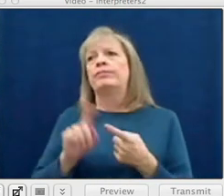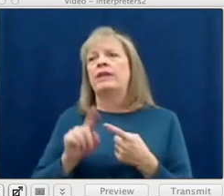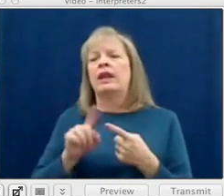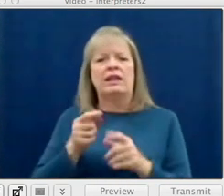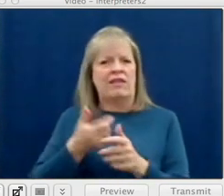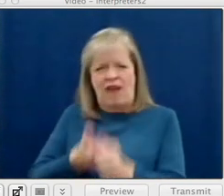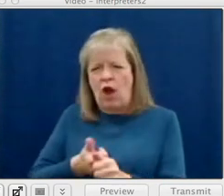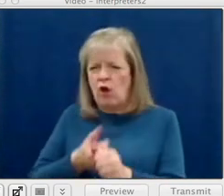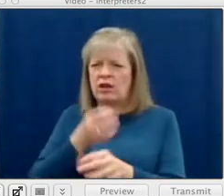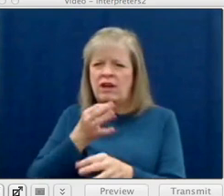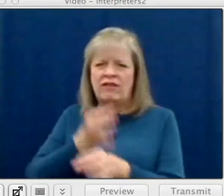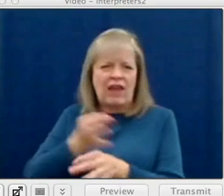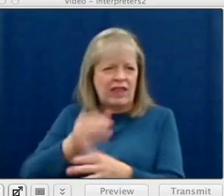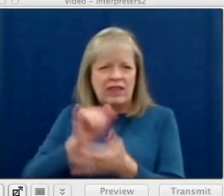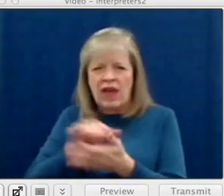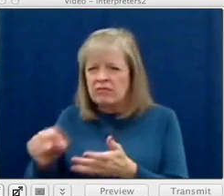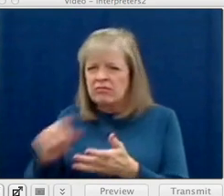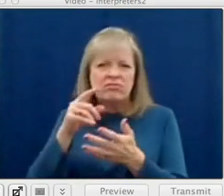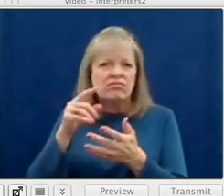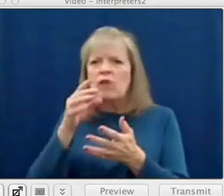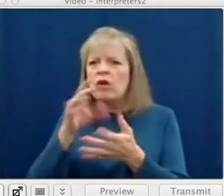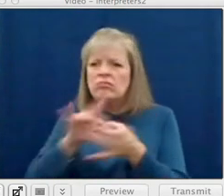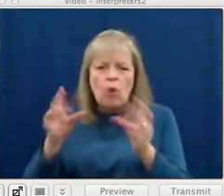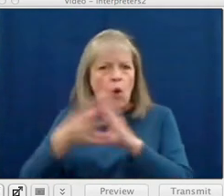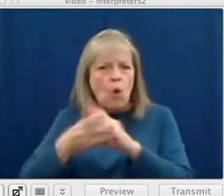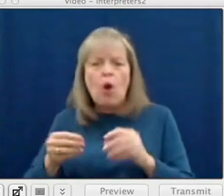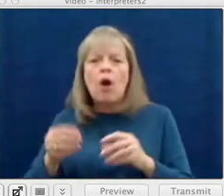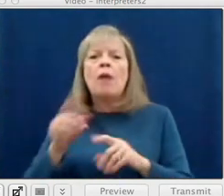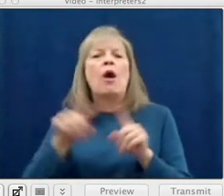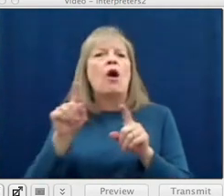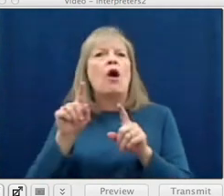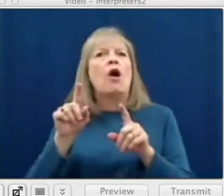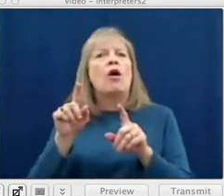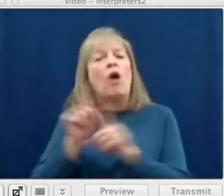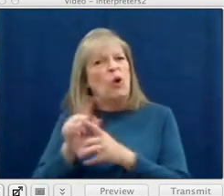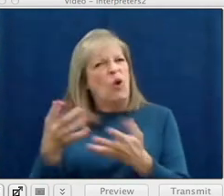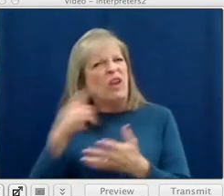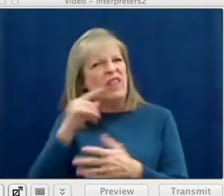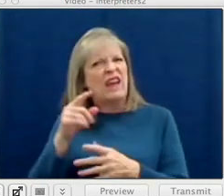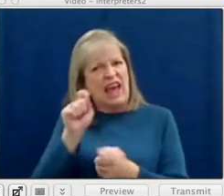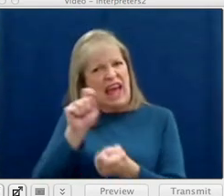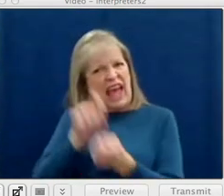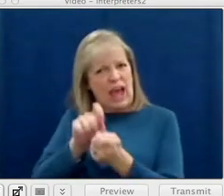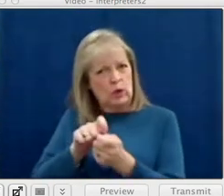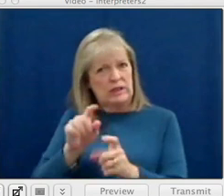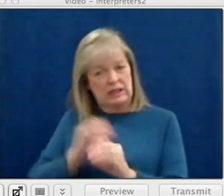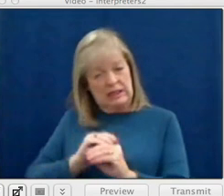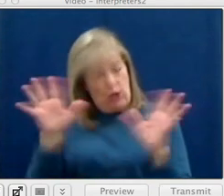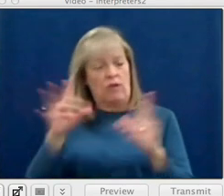here is accuracy, making sure that that there's clarity in the information.